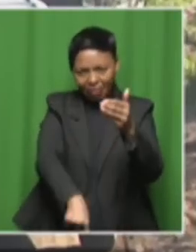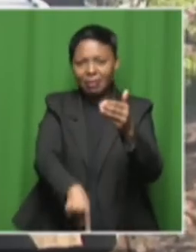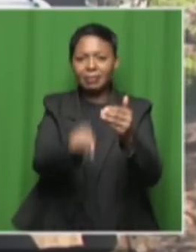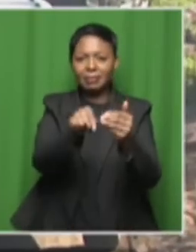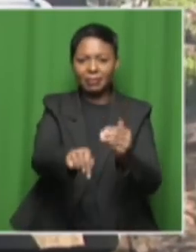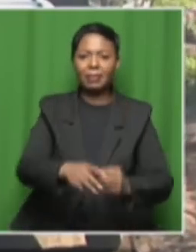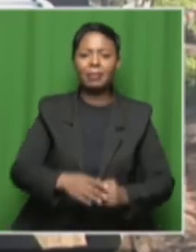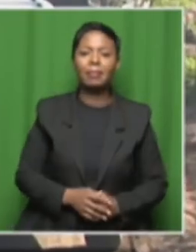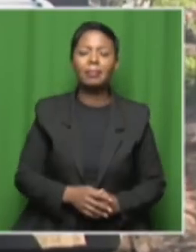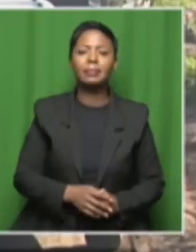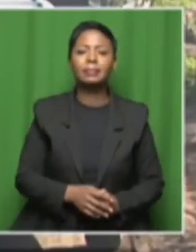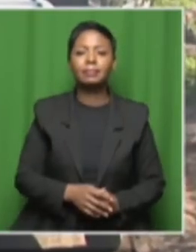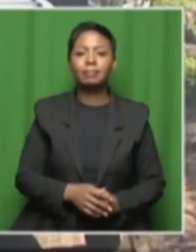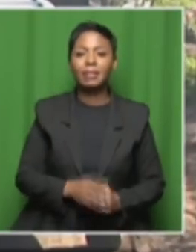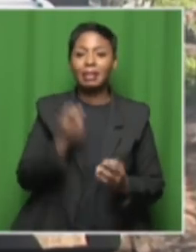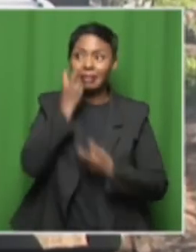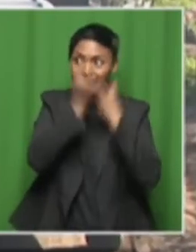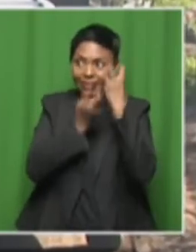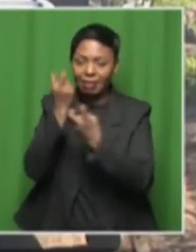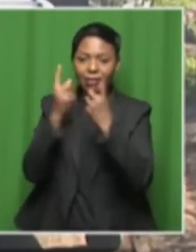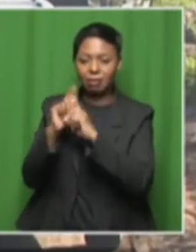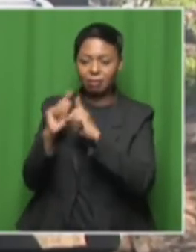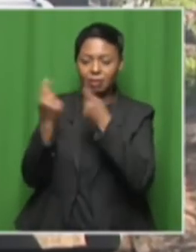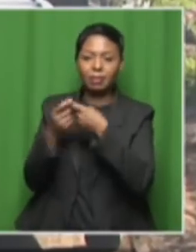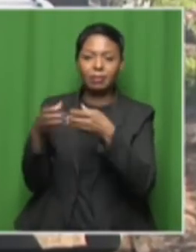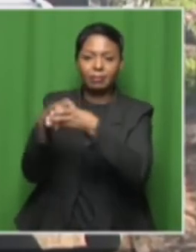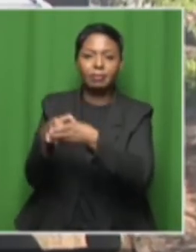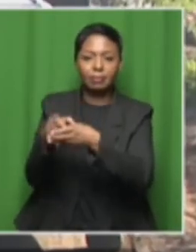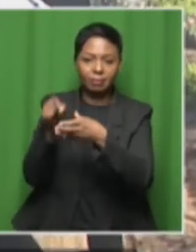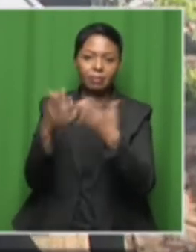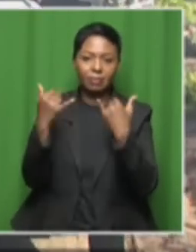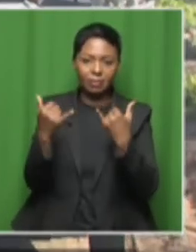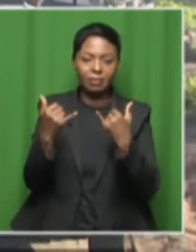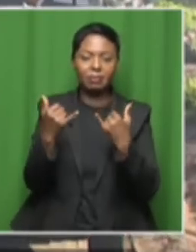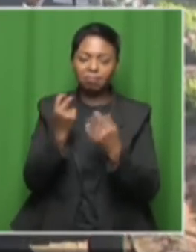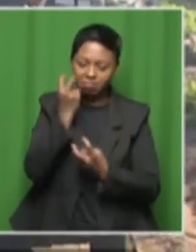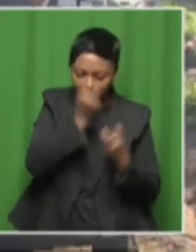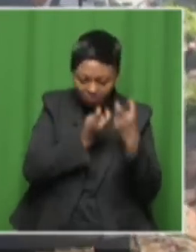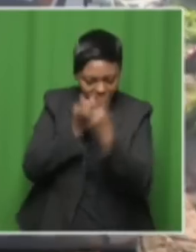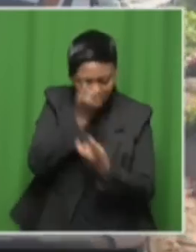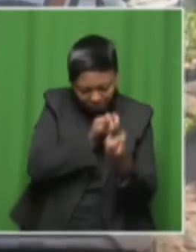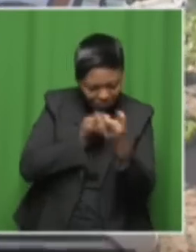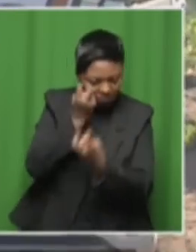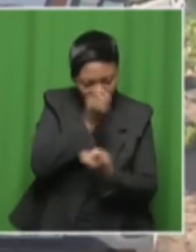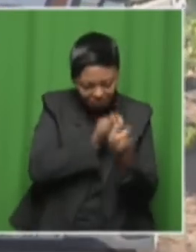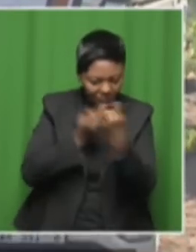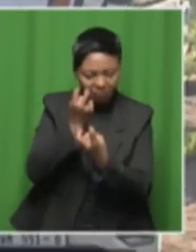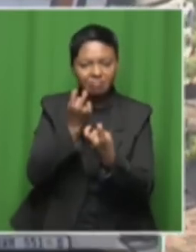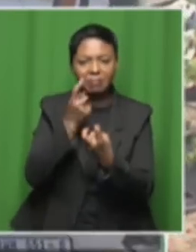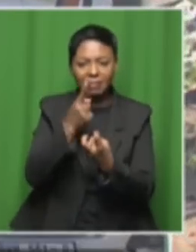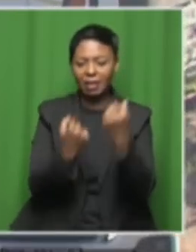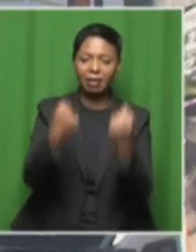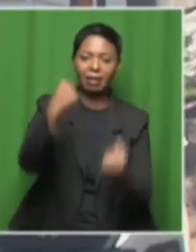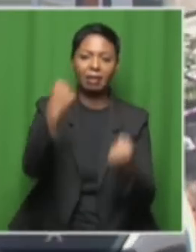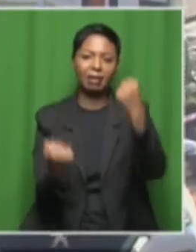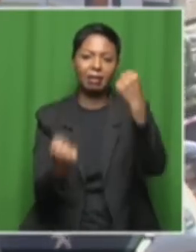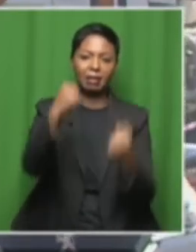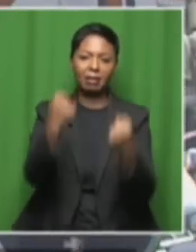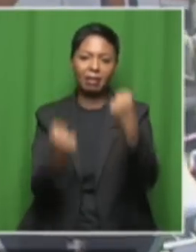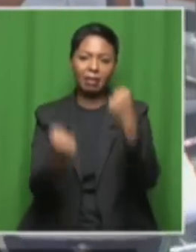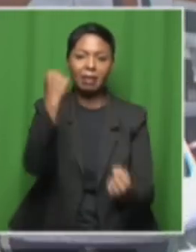the search operation for this missing vehicle continues. It still remains to be seen